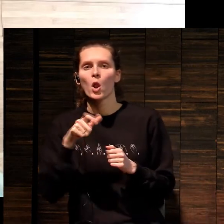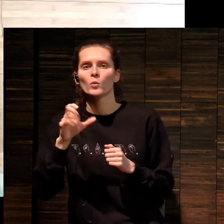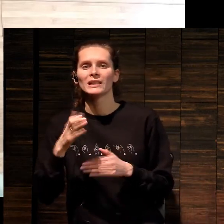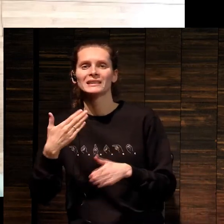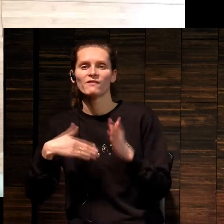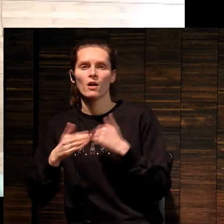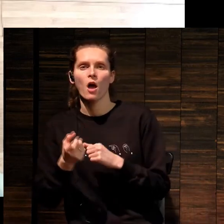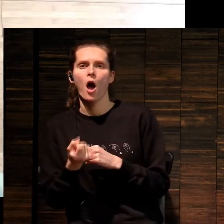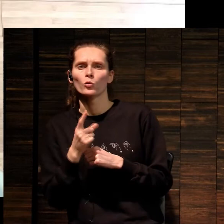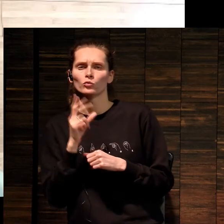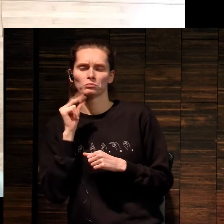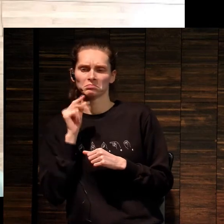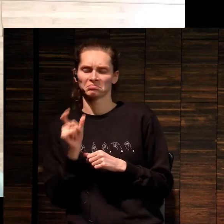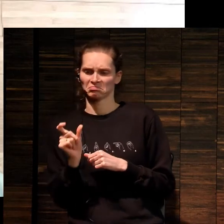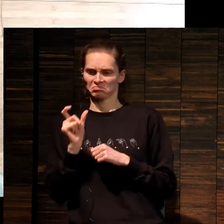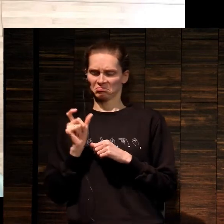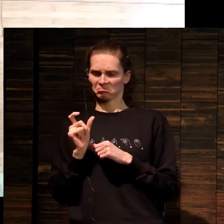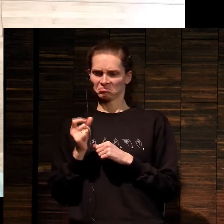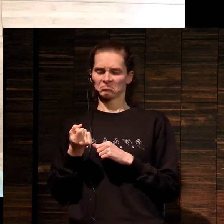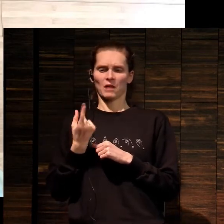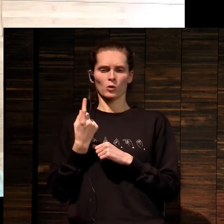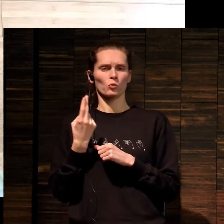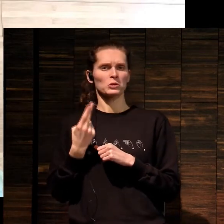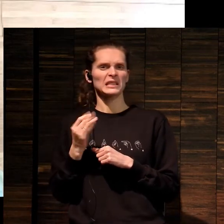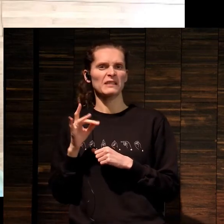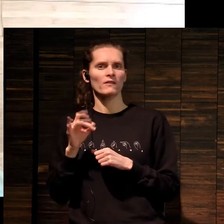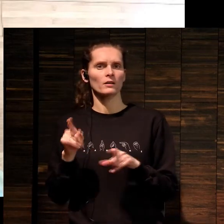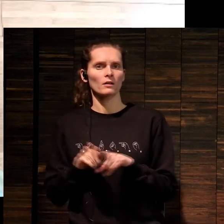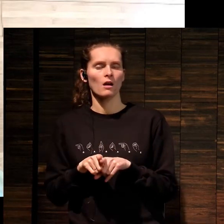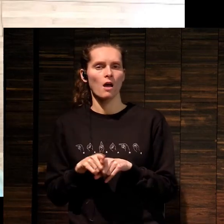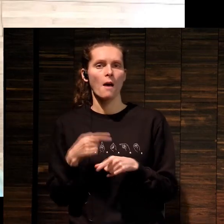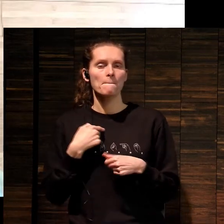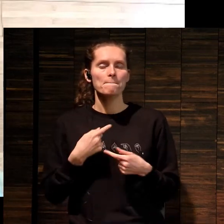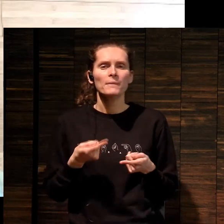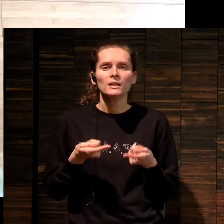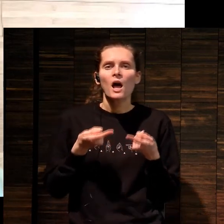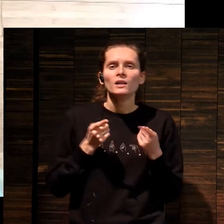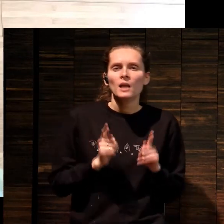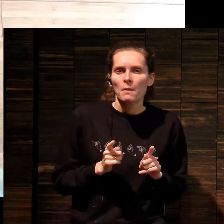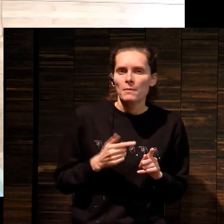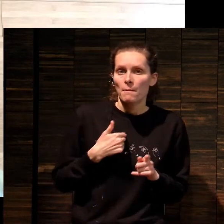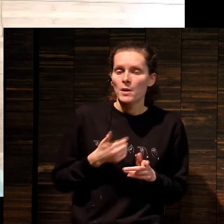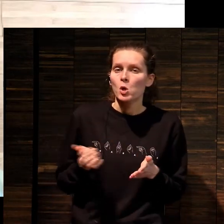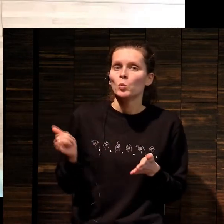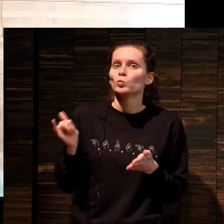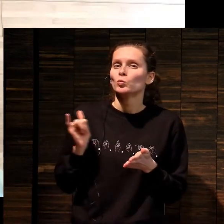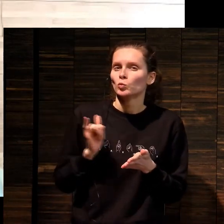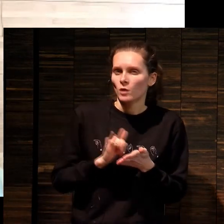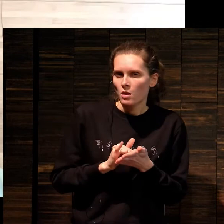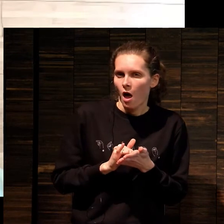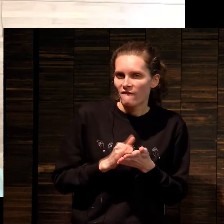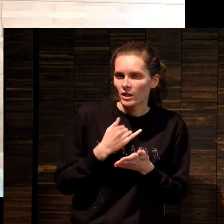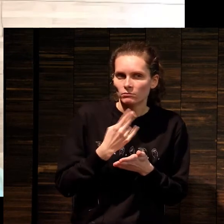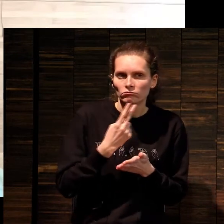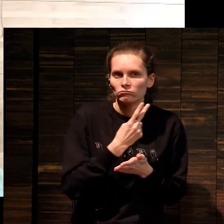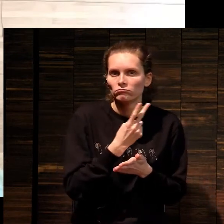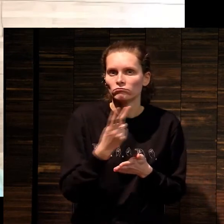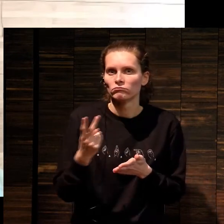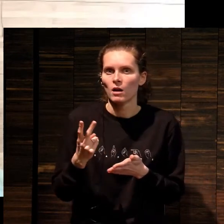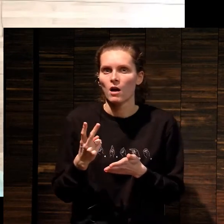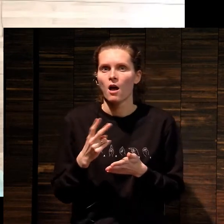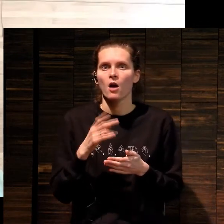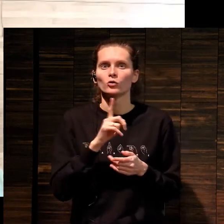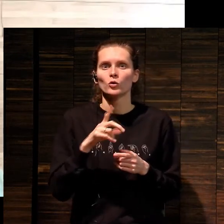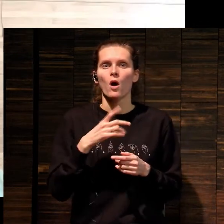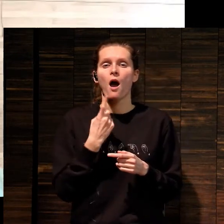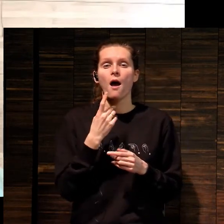Well, the million websites comes from the fact that we are installed on over 1 million websites now. So that many